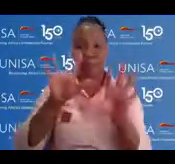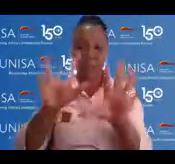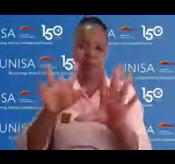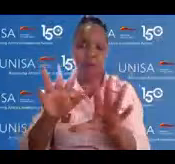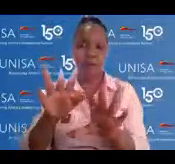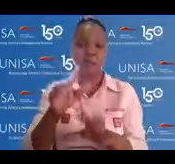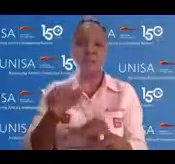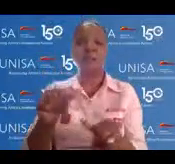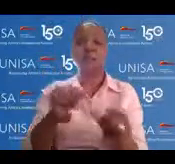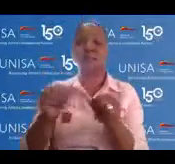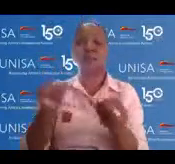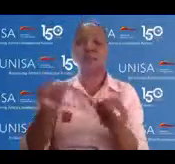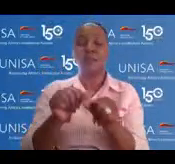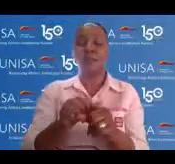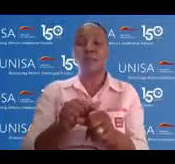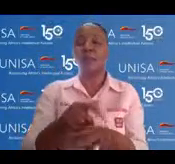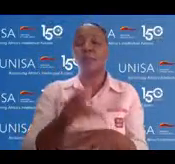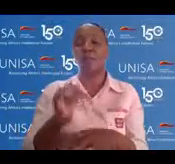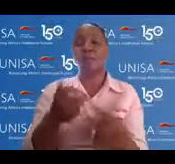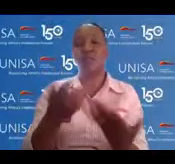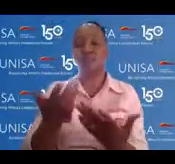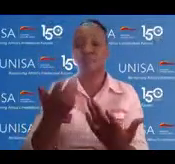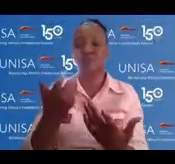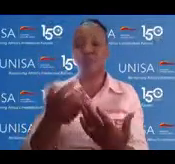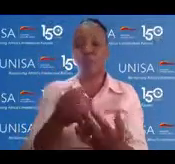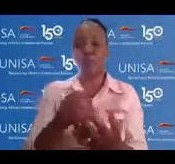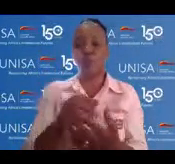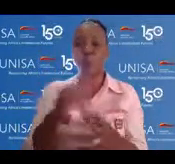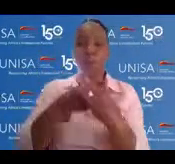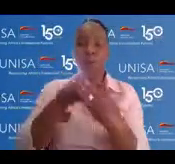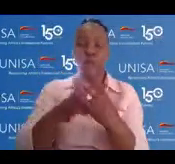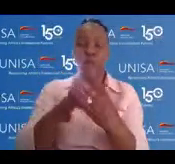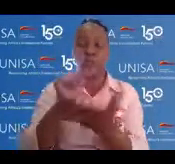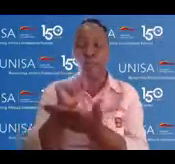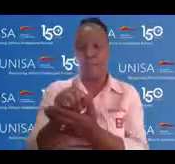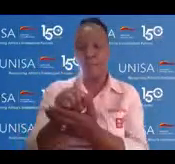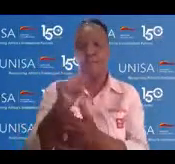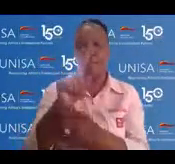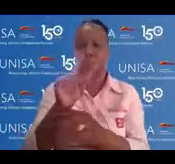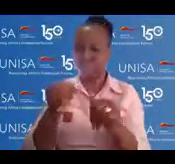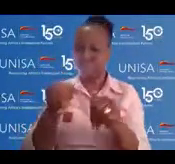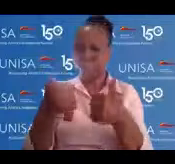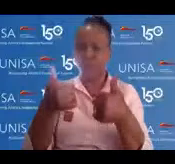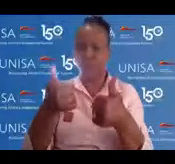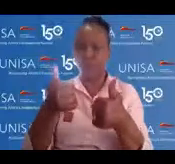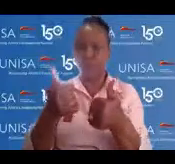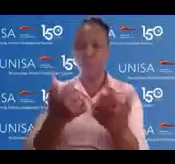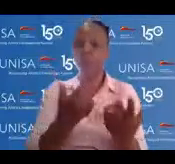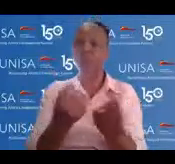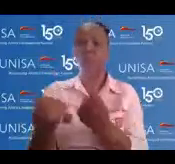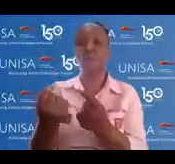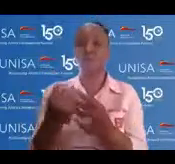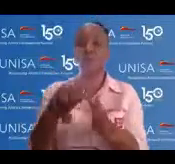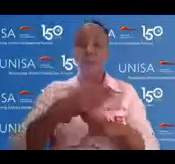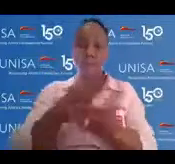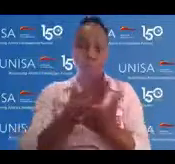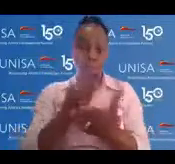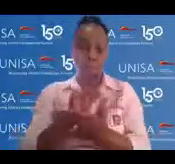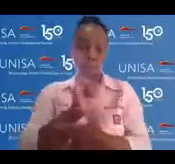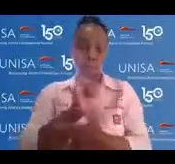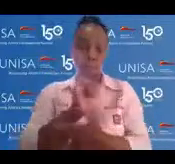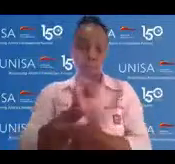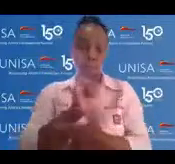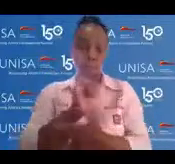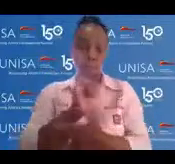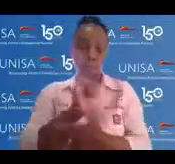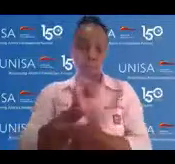latest updates like your Windows 11 would be ideal. Make sure your laptop or desktop has access